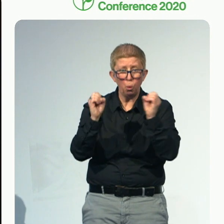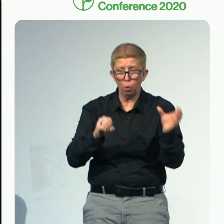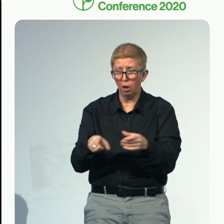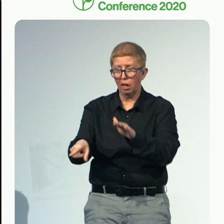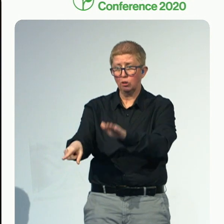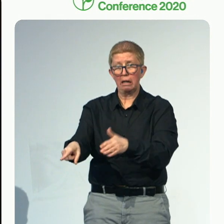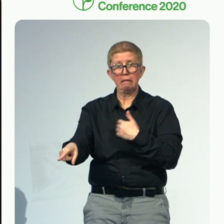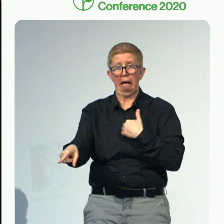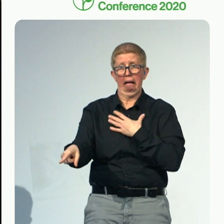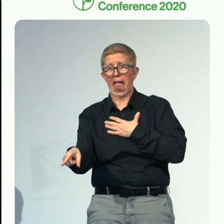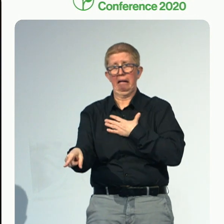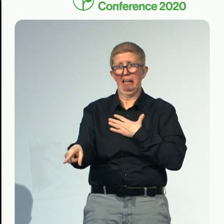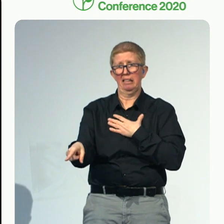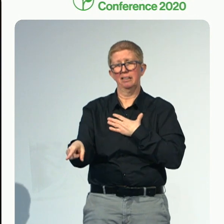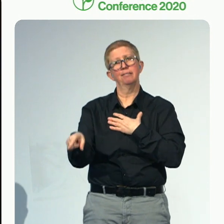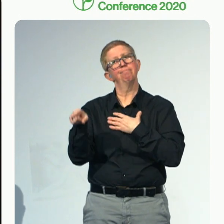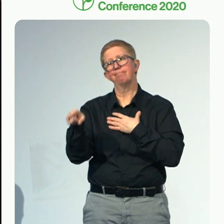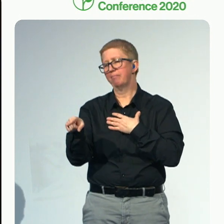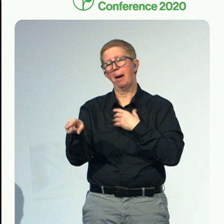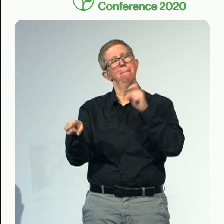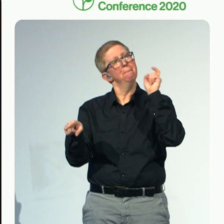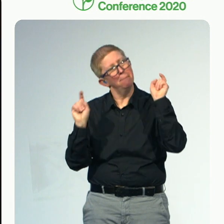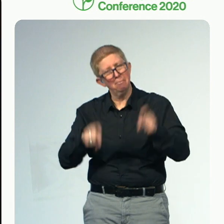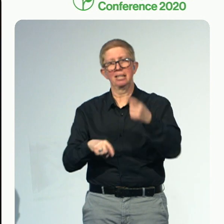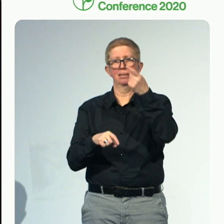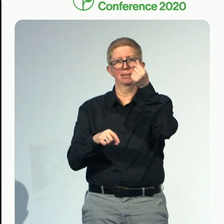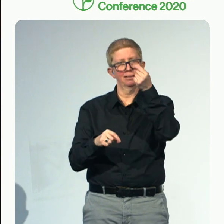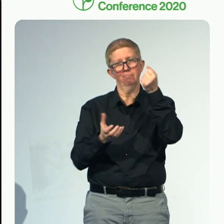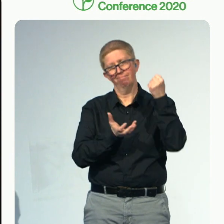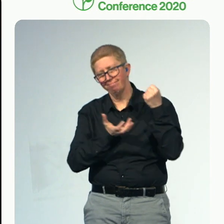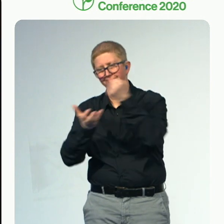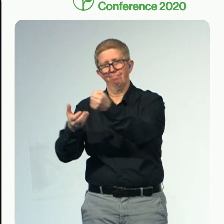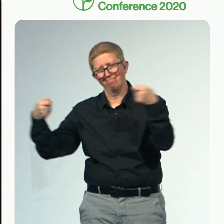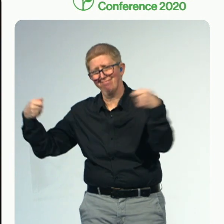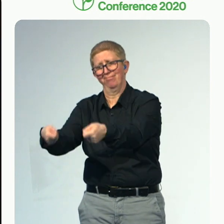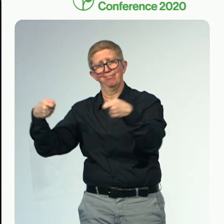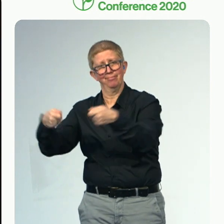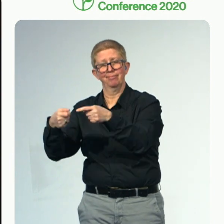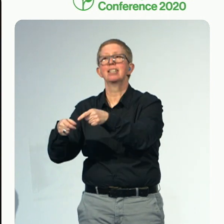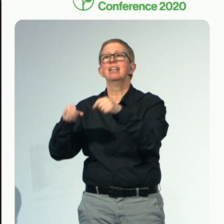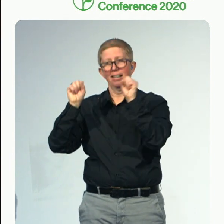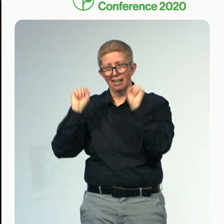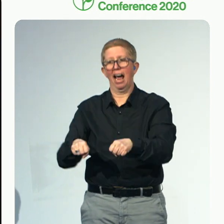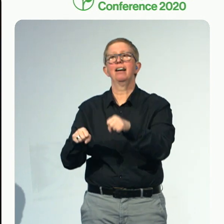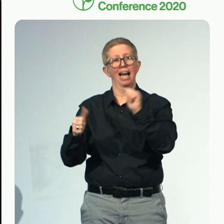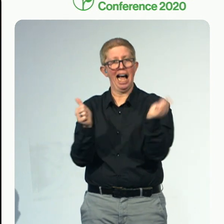to invest, and I think this is possible. And of course, we have also to